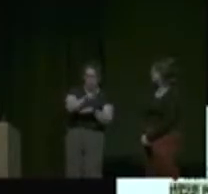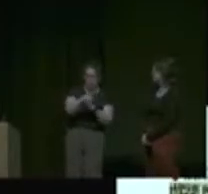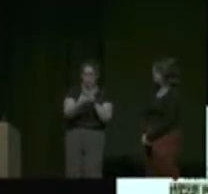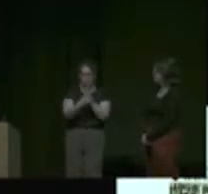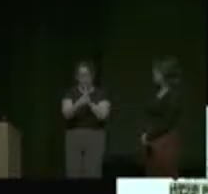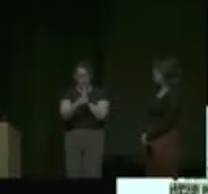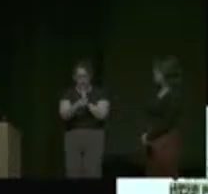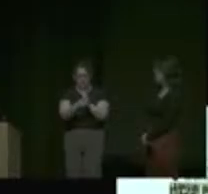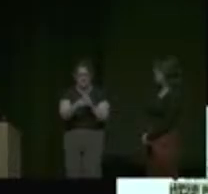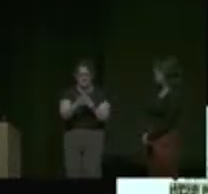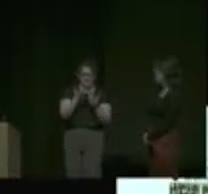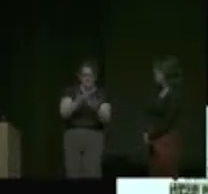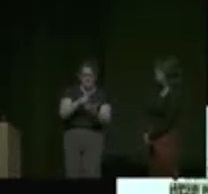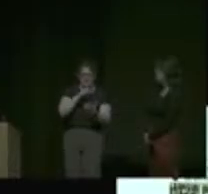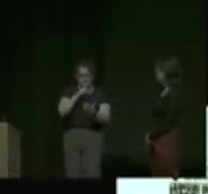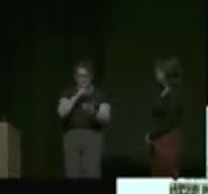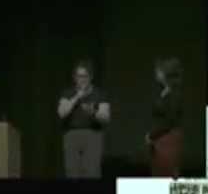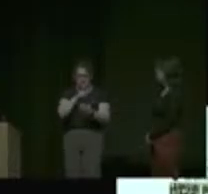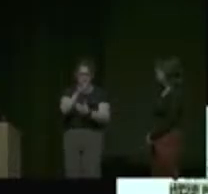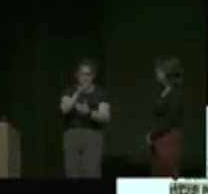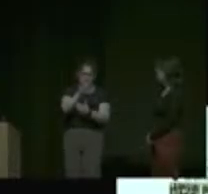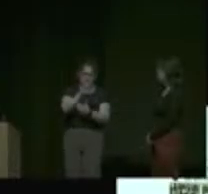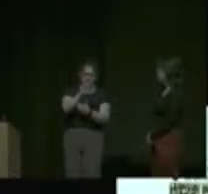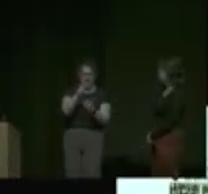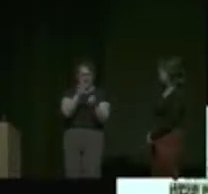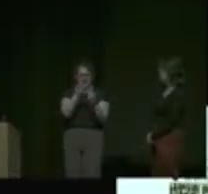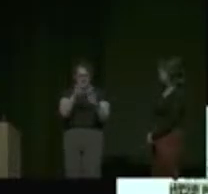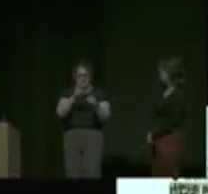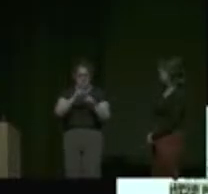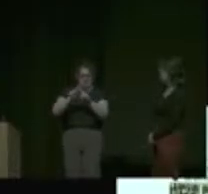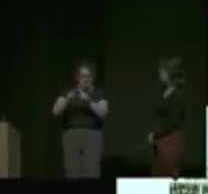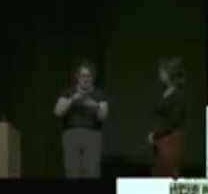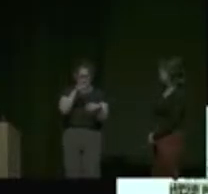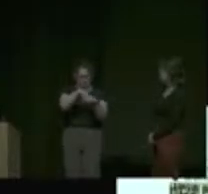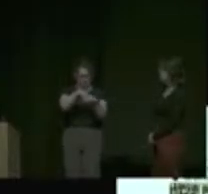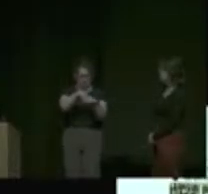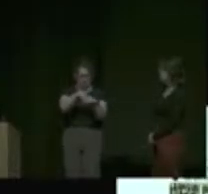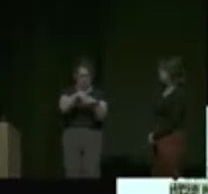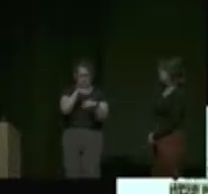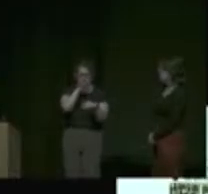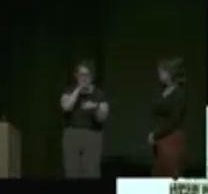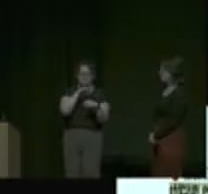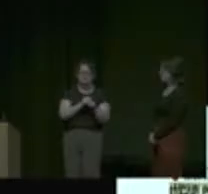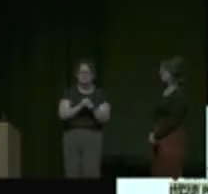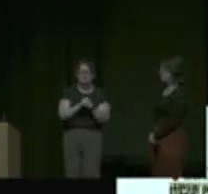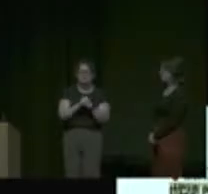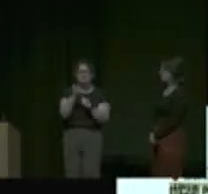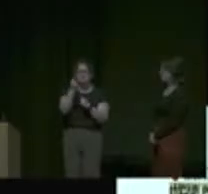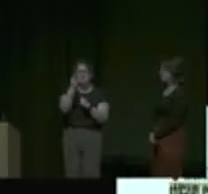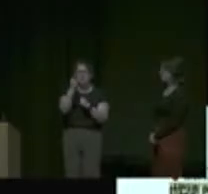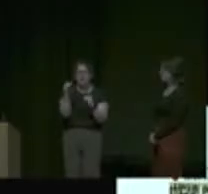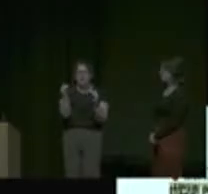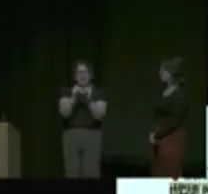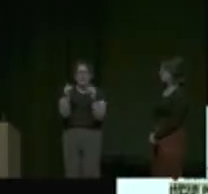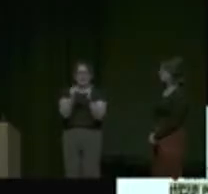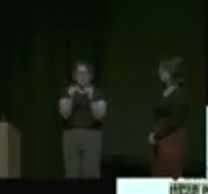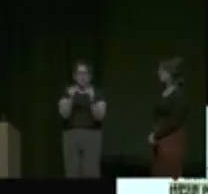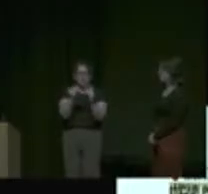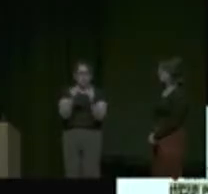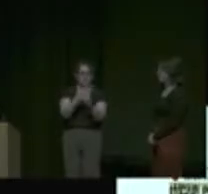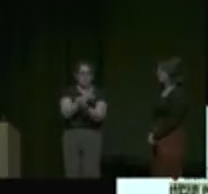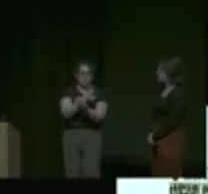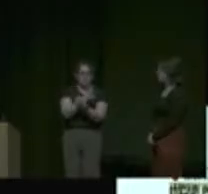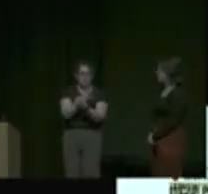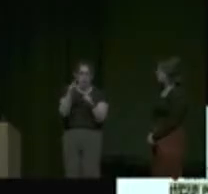mainly cadmium and lead, present within the sediment. I want to highlight that the levels of contaminants within the material are